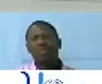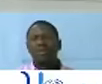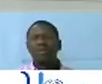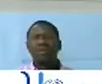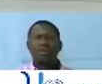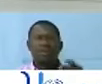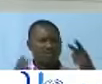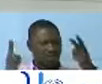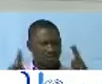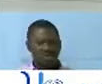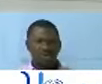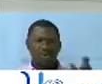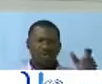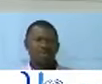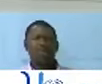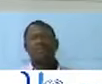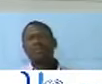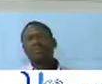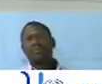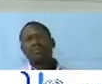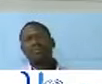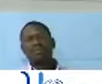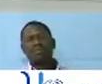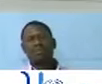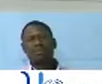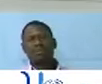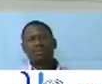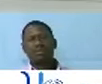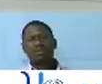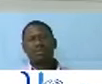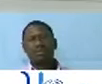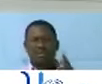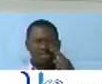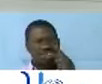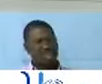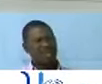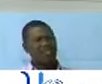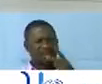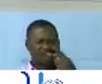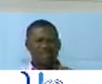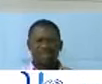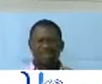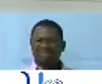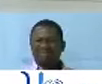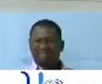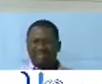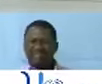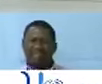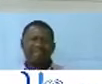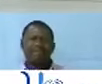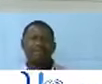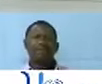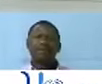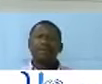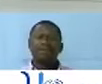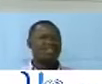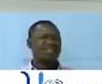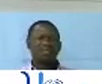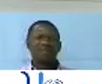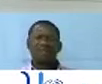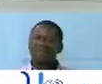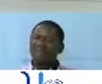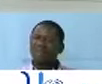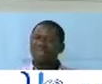They were yanking Ibn Martal away, and I'm standing there as a lawyer. Dafa melni sax suma papa ci bopam lañ téw ni man ma ngi tok ni lawyer